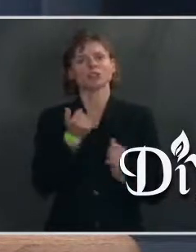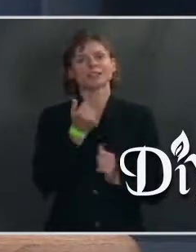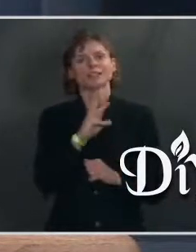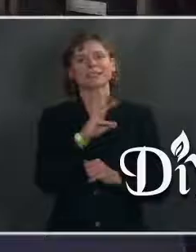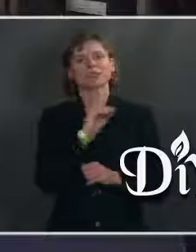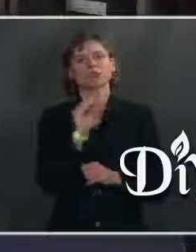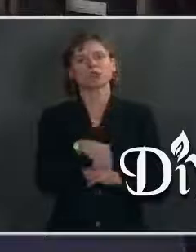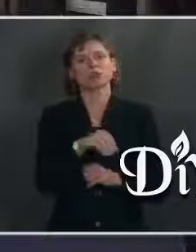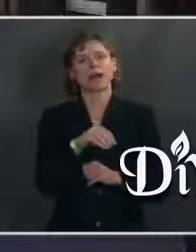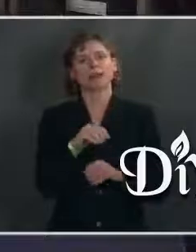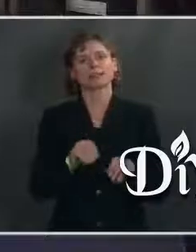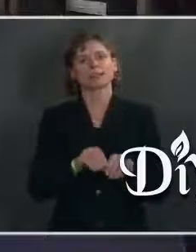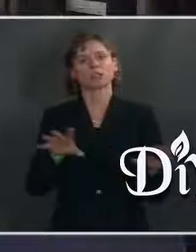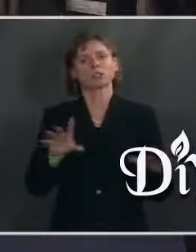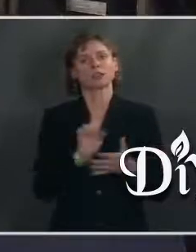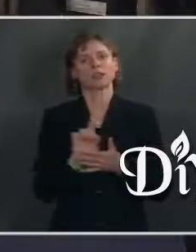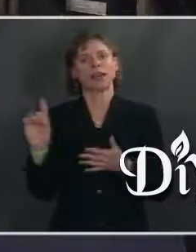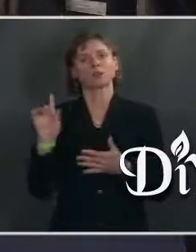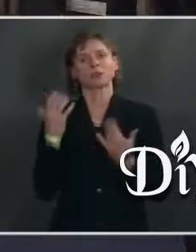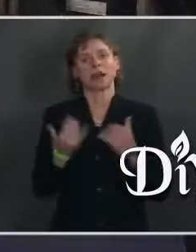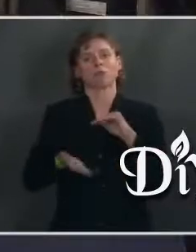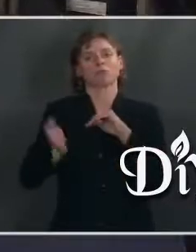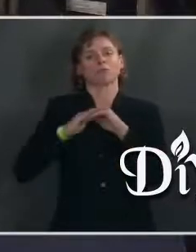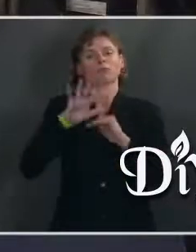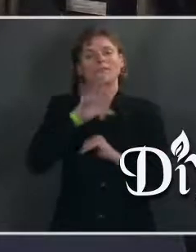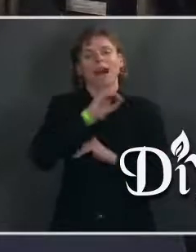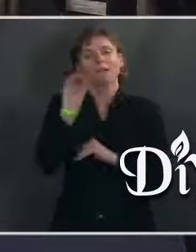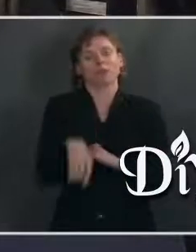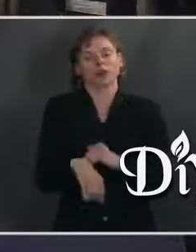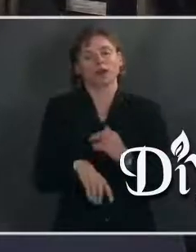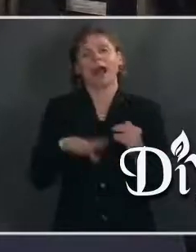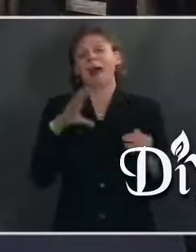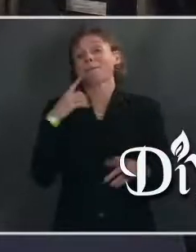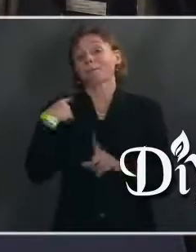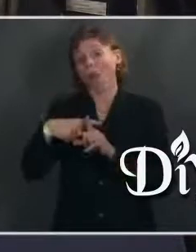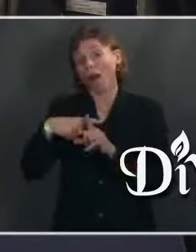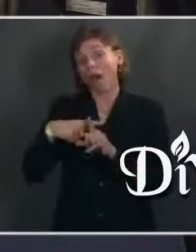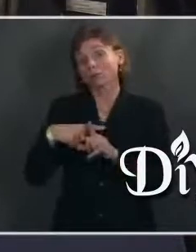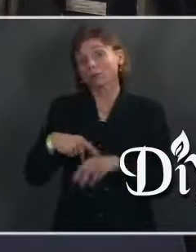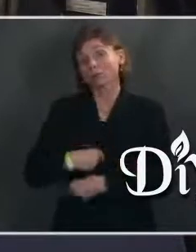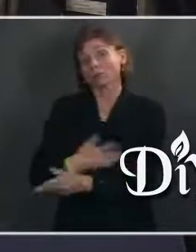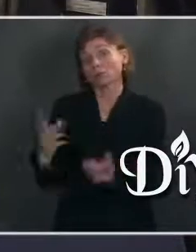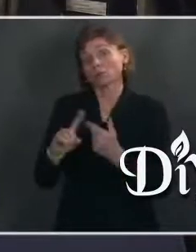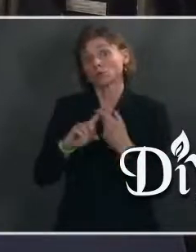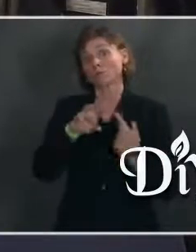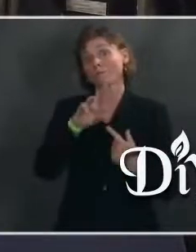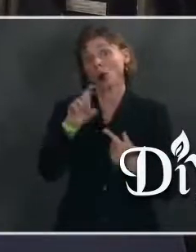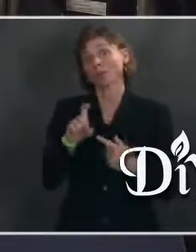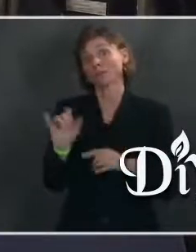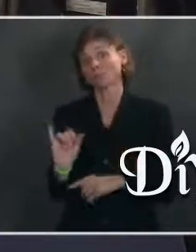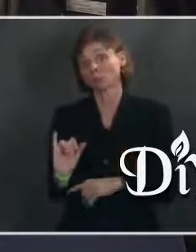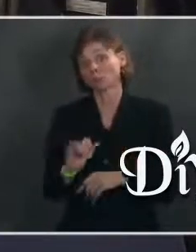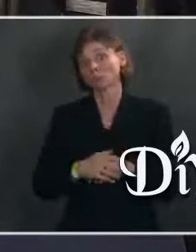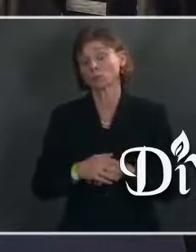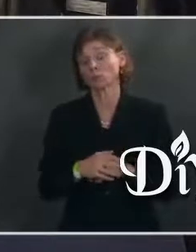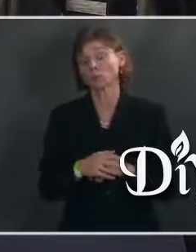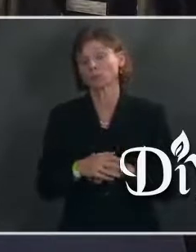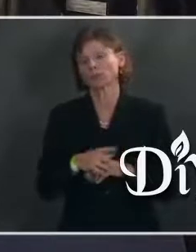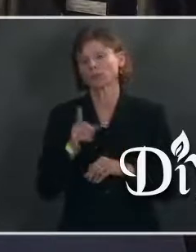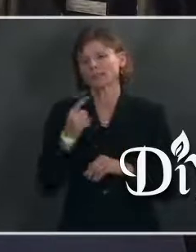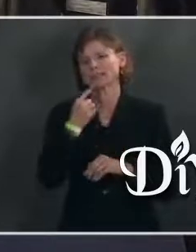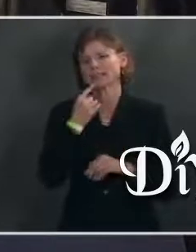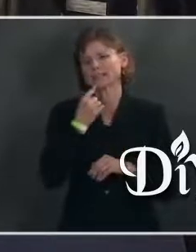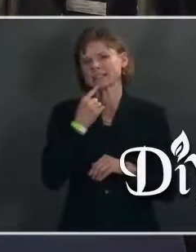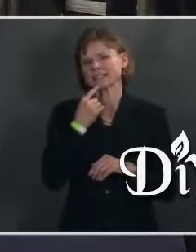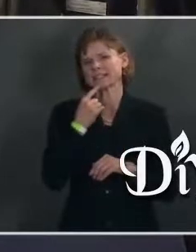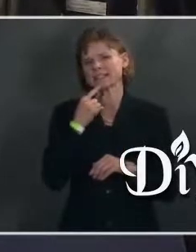and 5%. You obviously have the 1 million doses going out to the pharmacies as well. Jeff was talking about how this is a ramp up of Moderna and Pfizer.